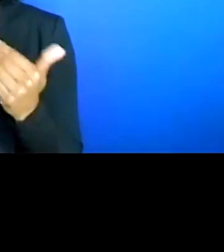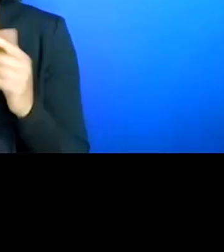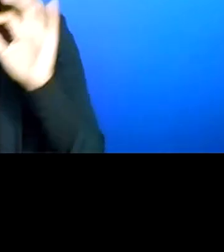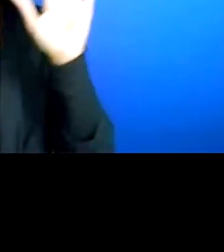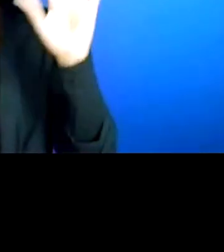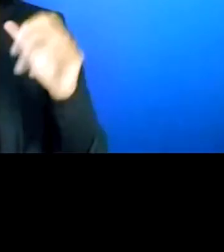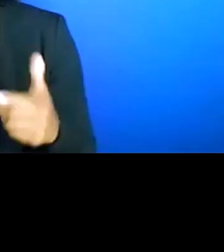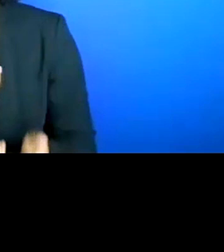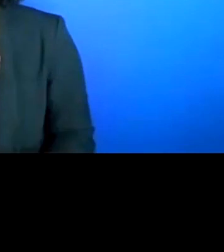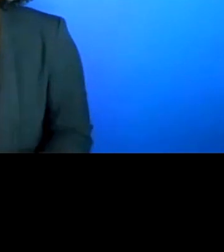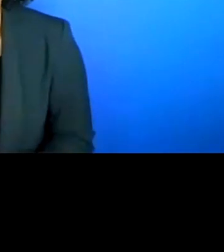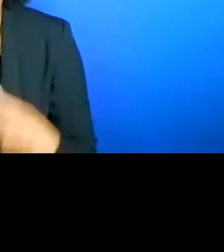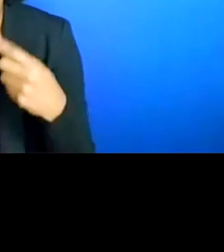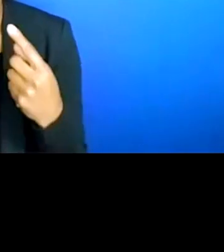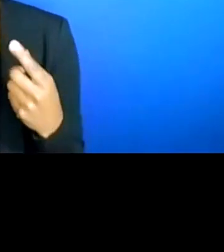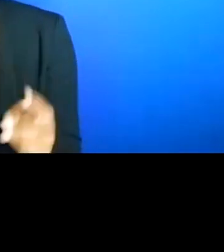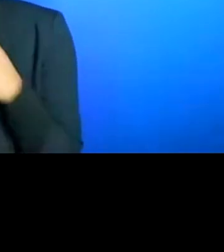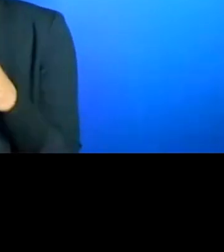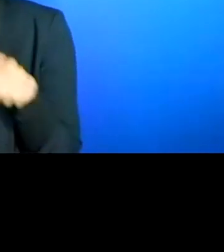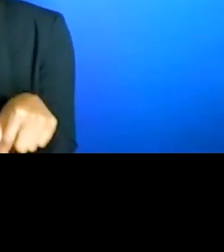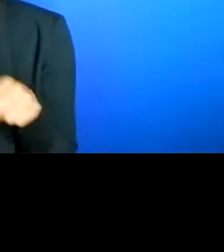give us about this workshop.